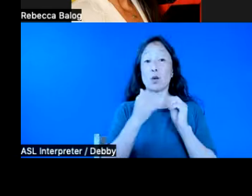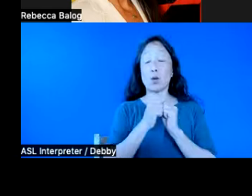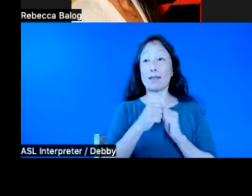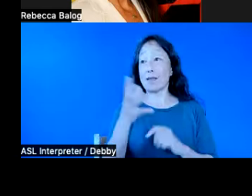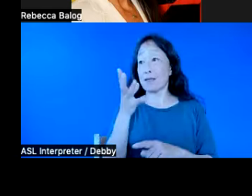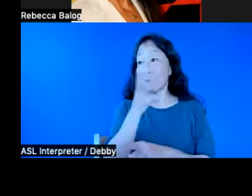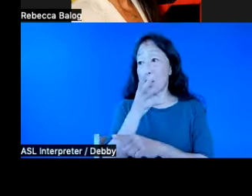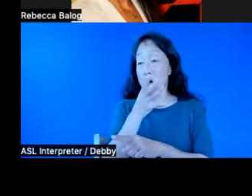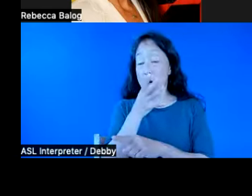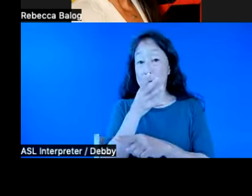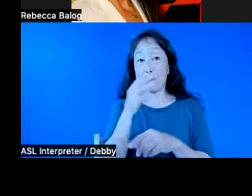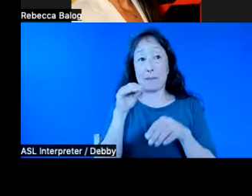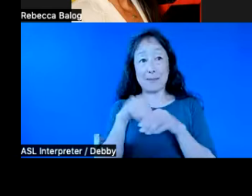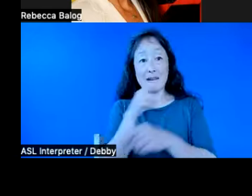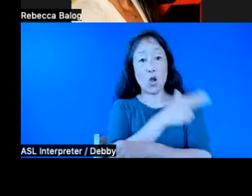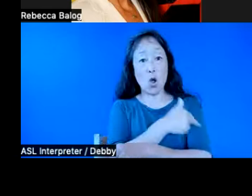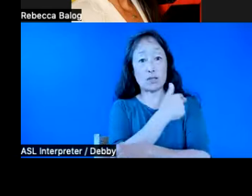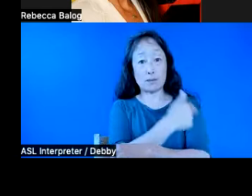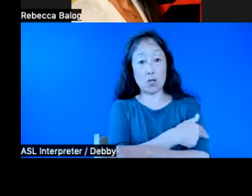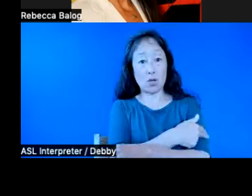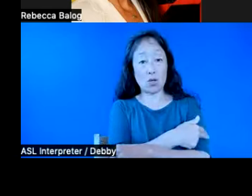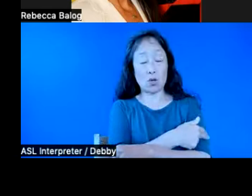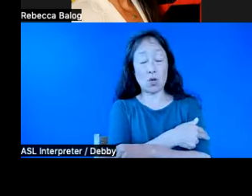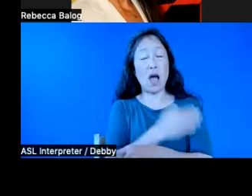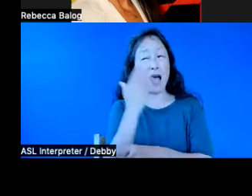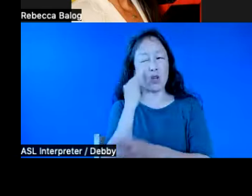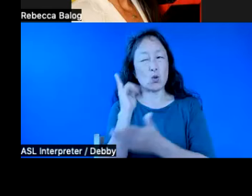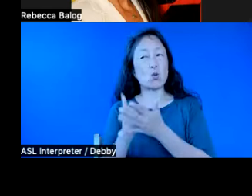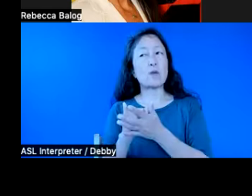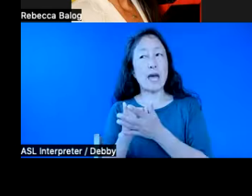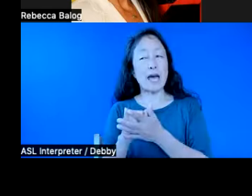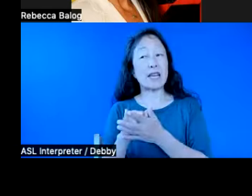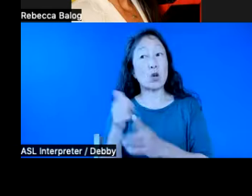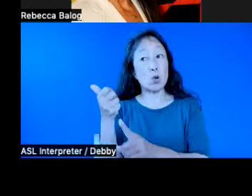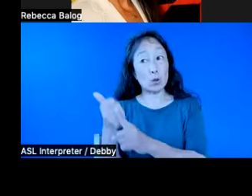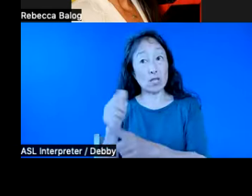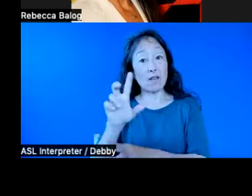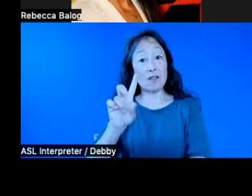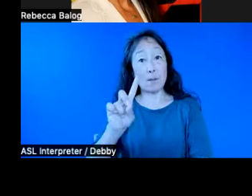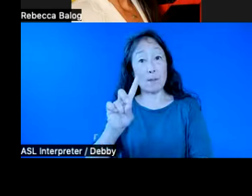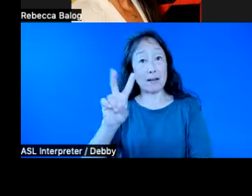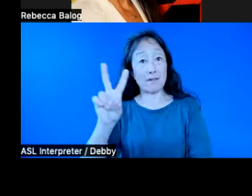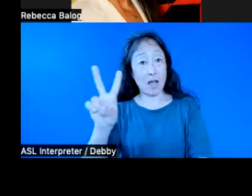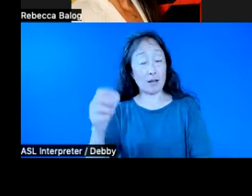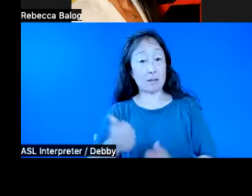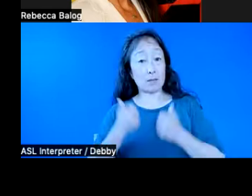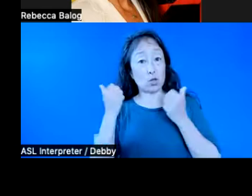they were going to take the children from her, even though she was a domestic violence survivor. And they